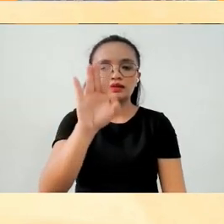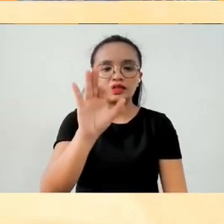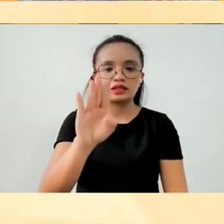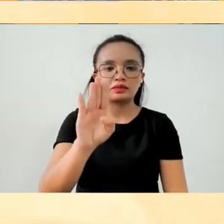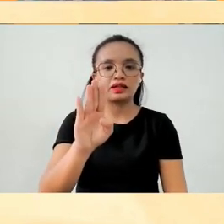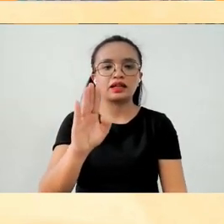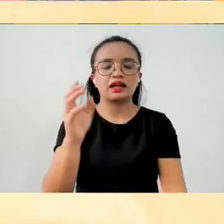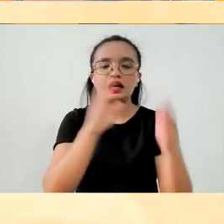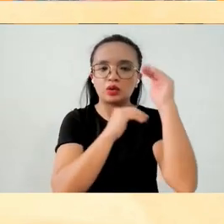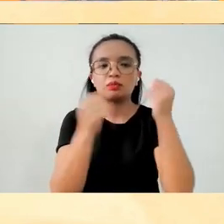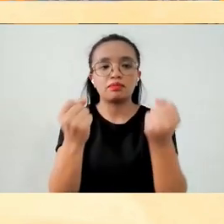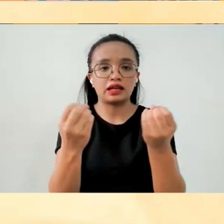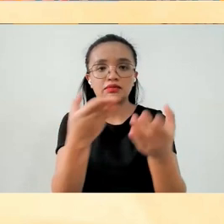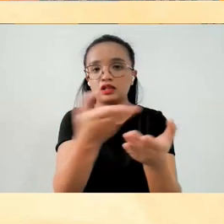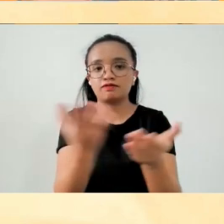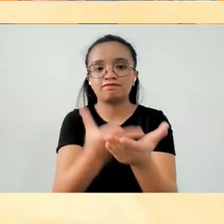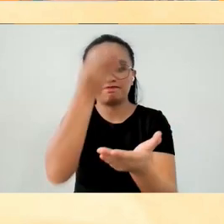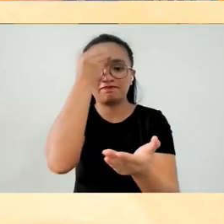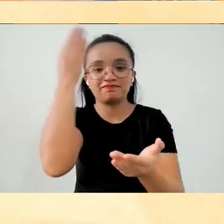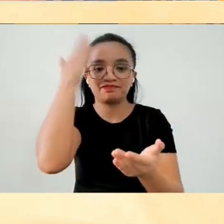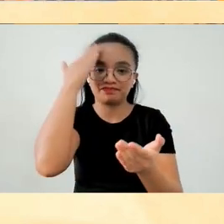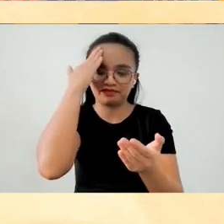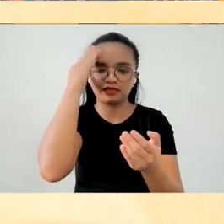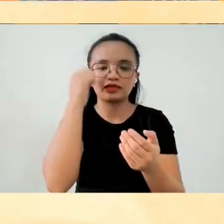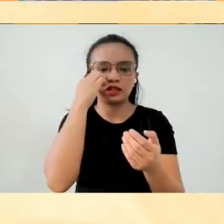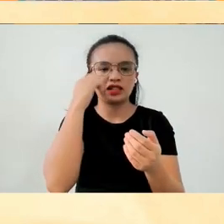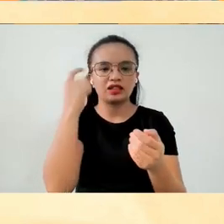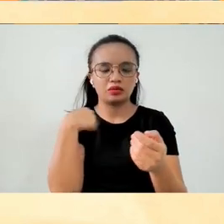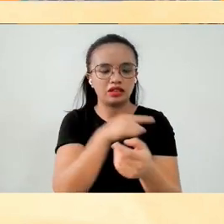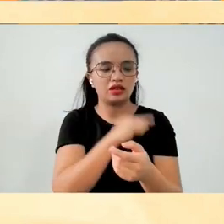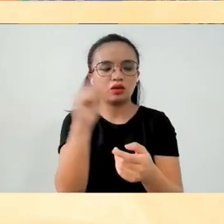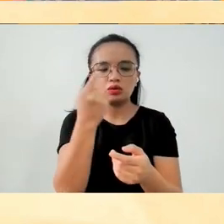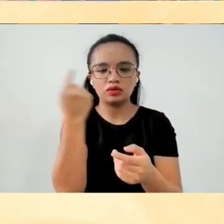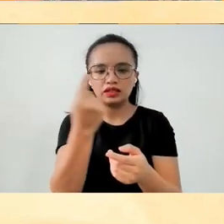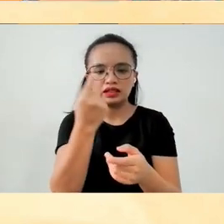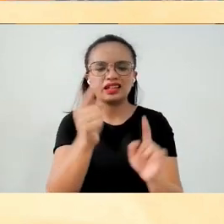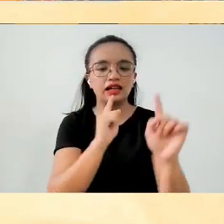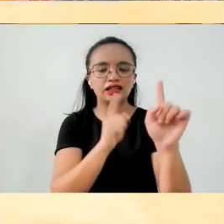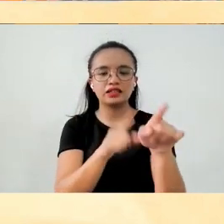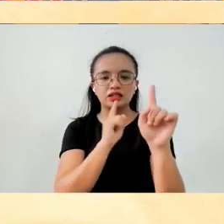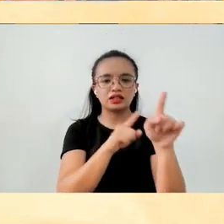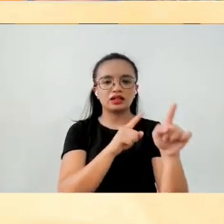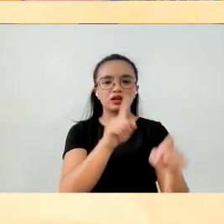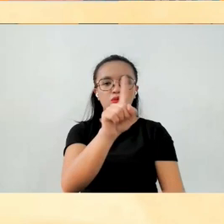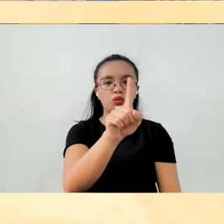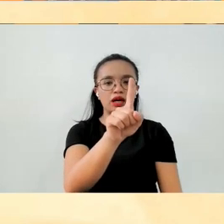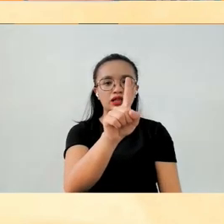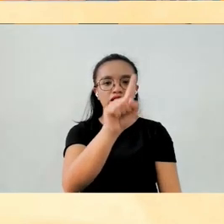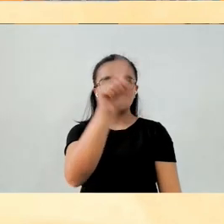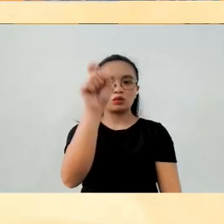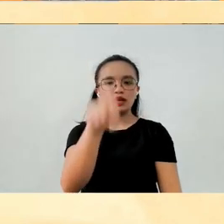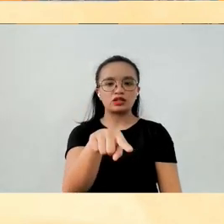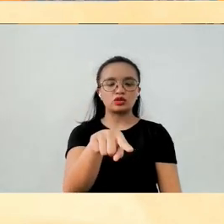knowledge as you can. We will just address one question for